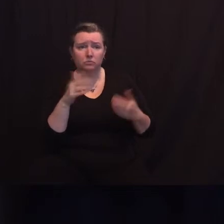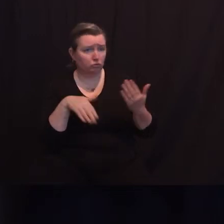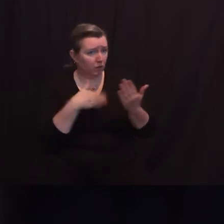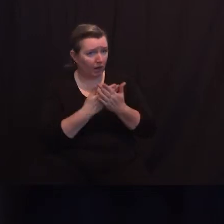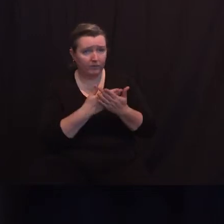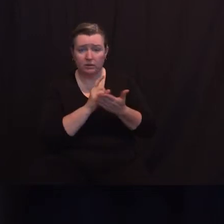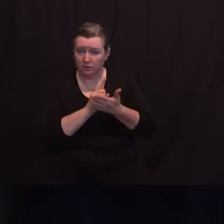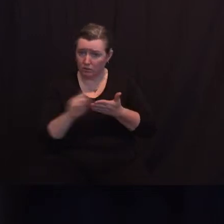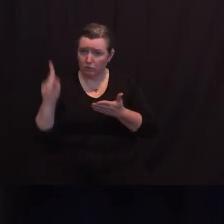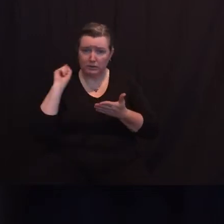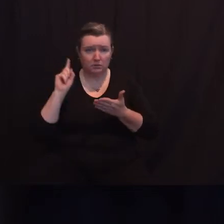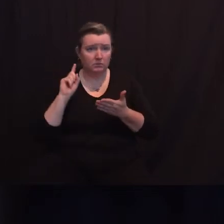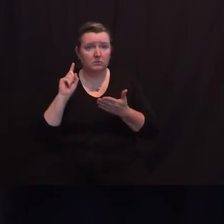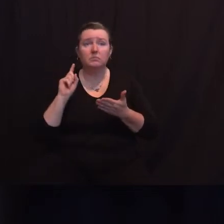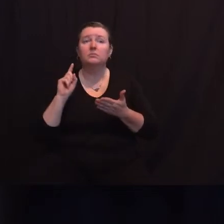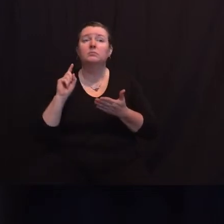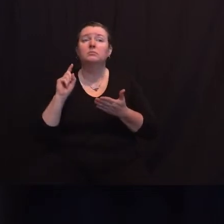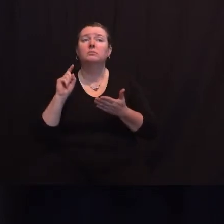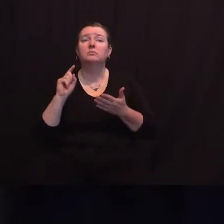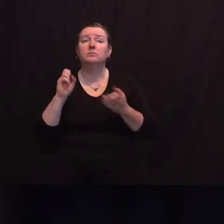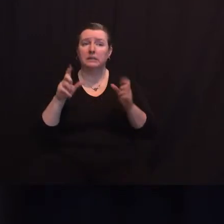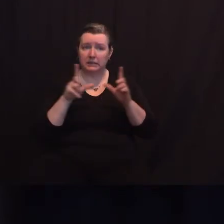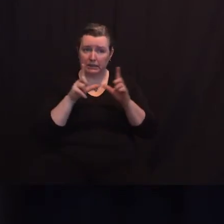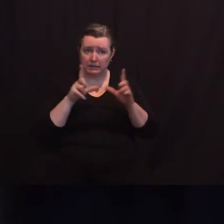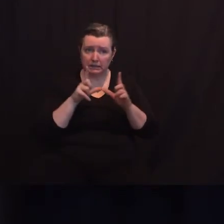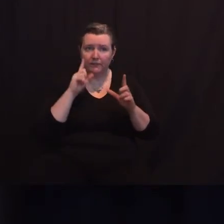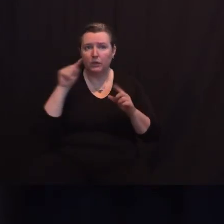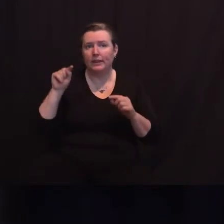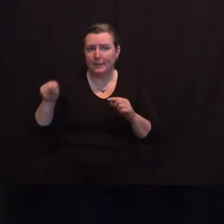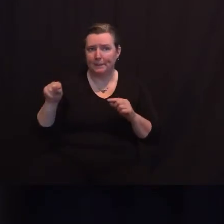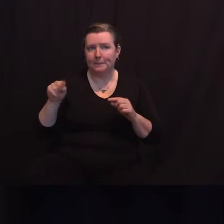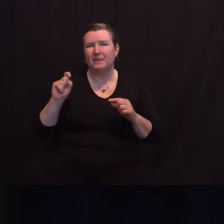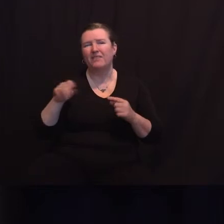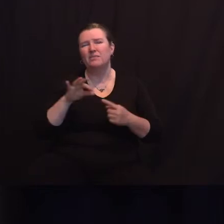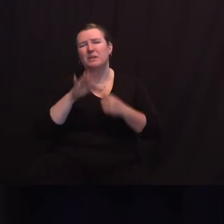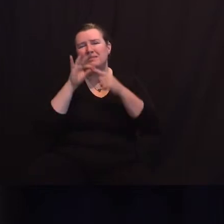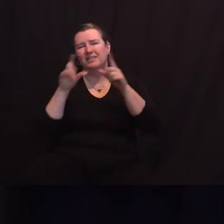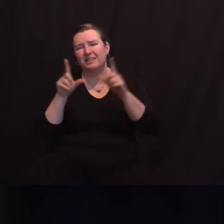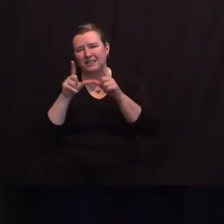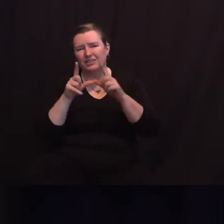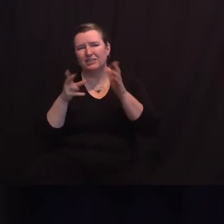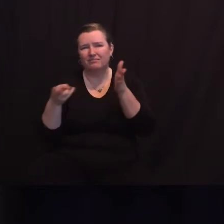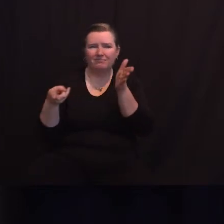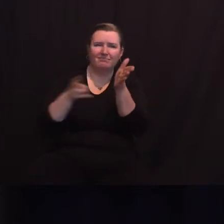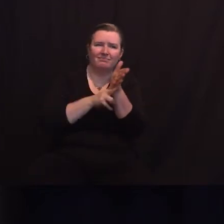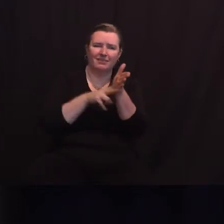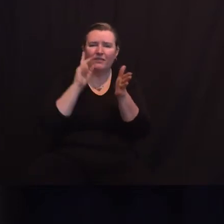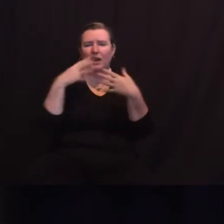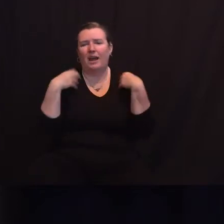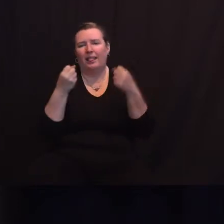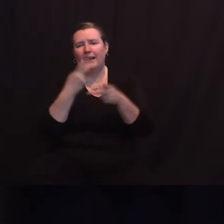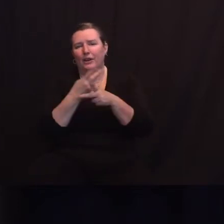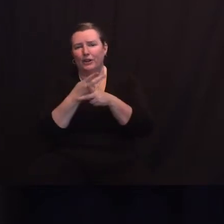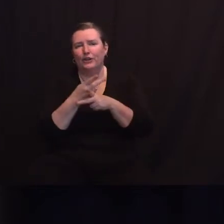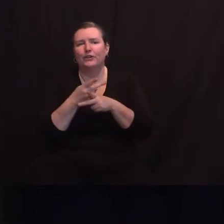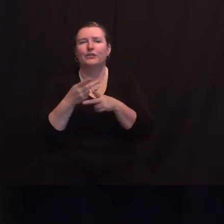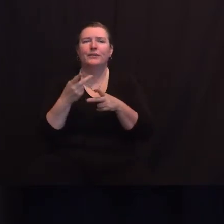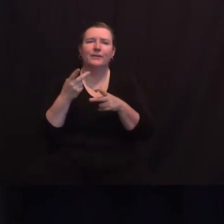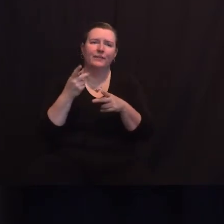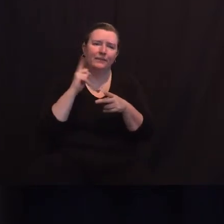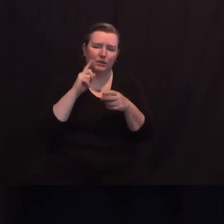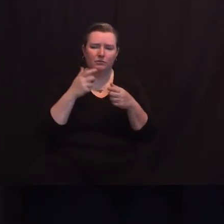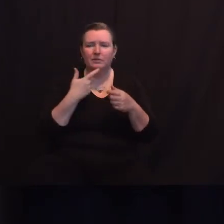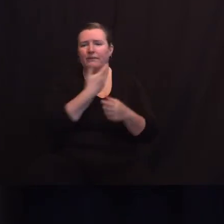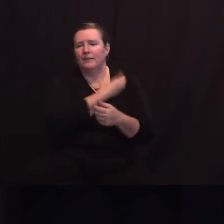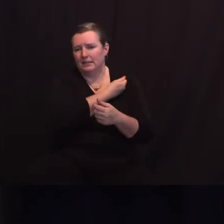on getting them licensed because the vans have to be licensed under a healthcare facility to be able to give the vaccinations. We are